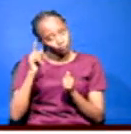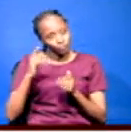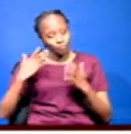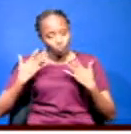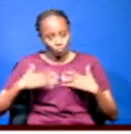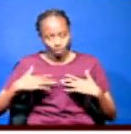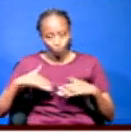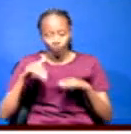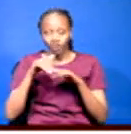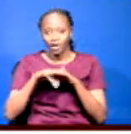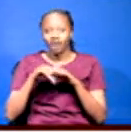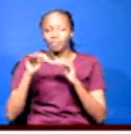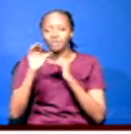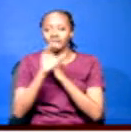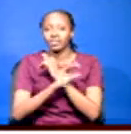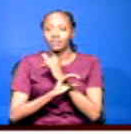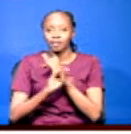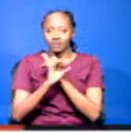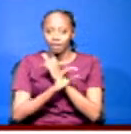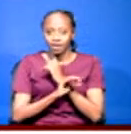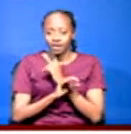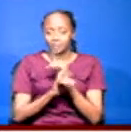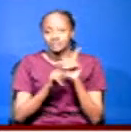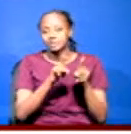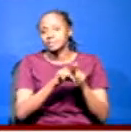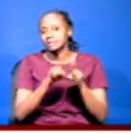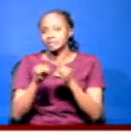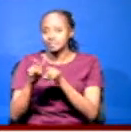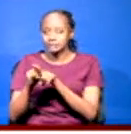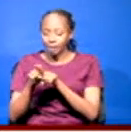country, but also as a continent.